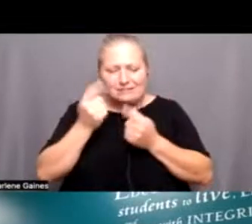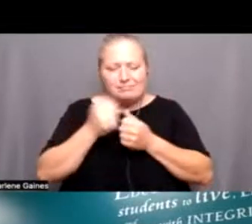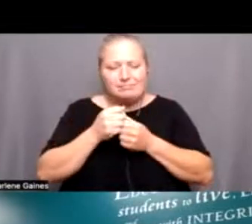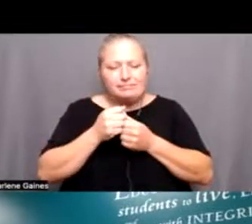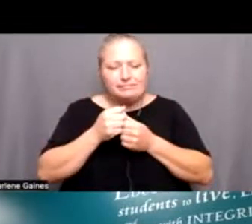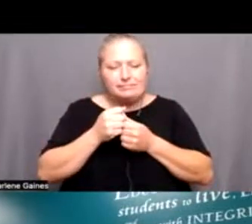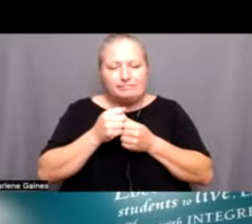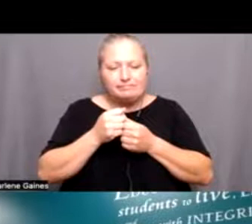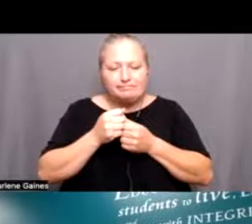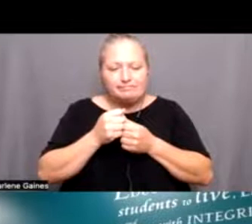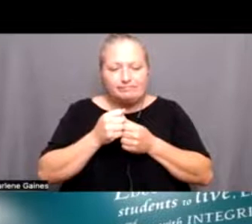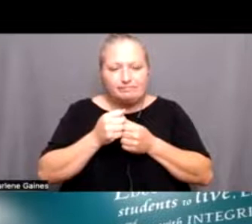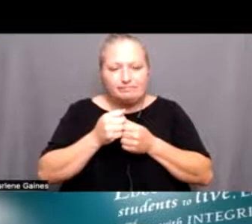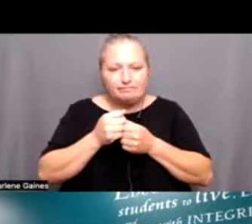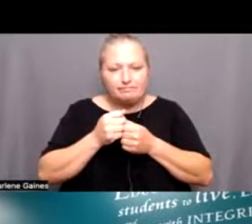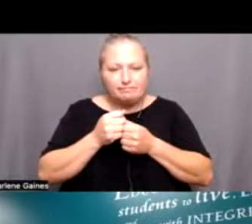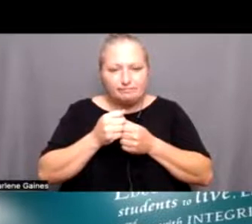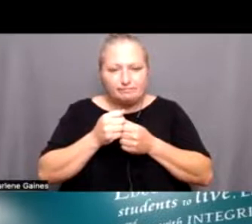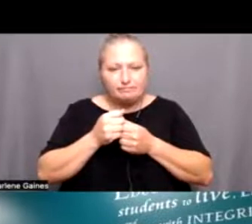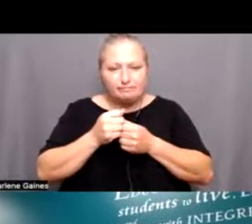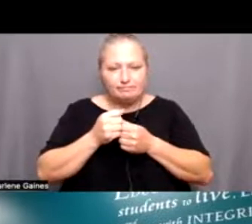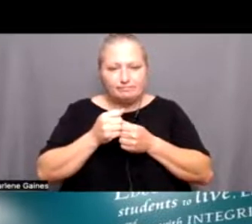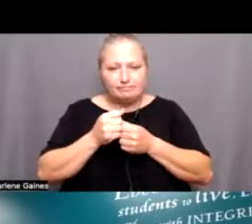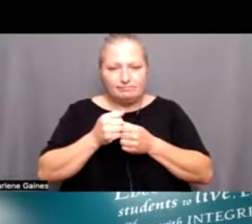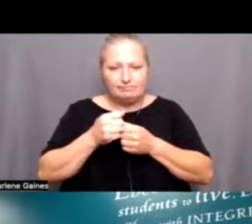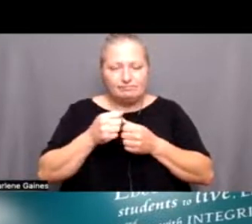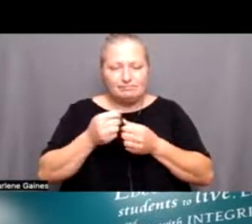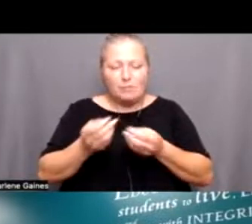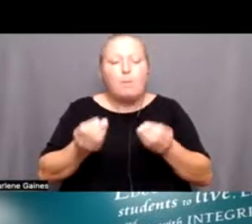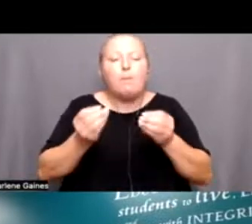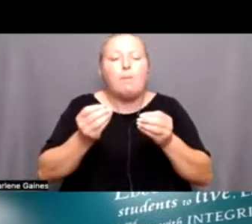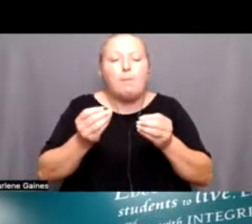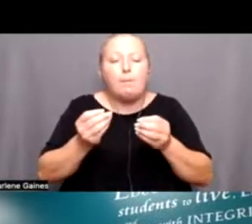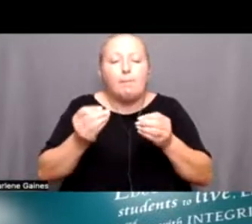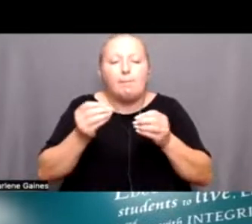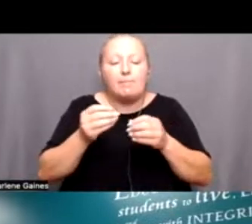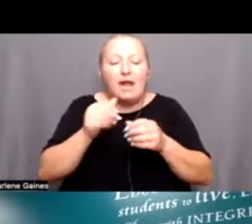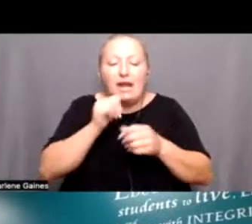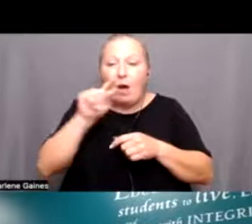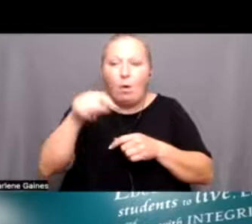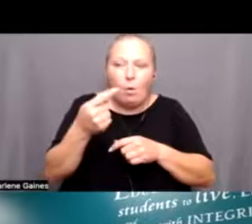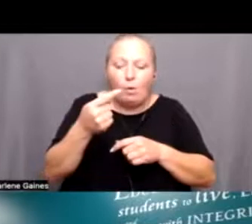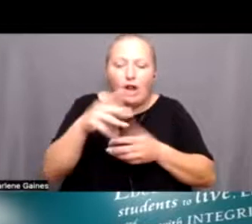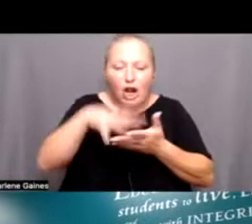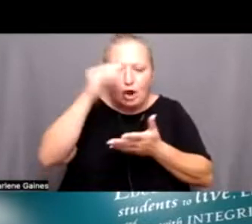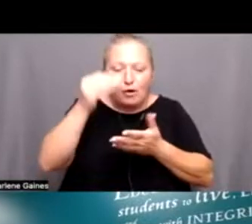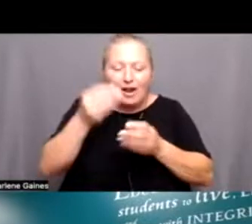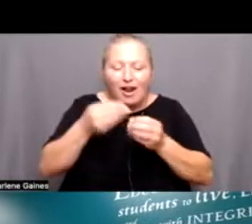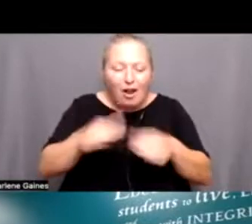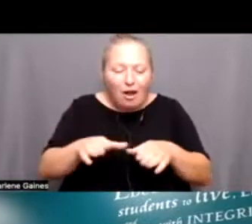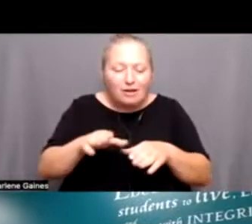there's more than just a potential learning loss, in terms of grades or